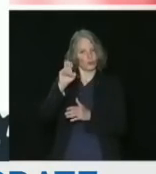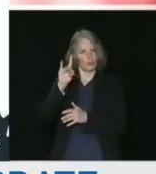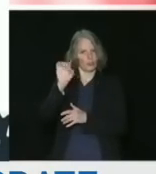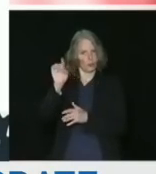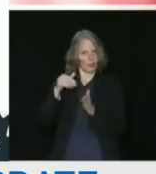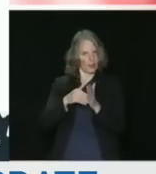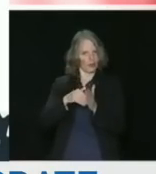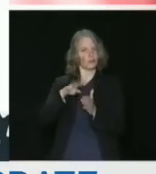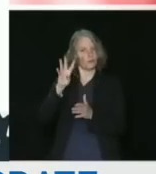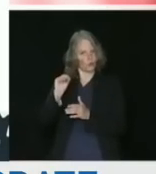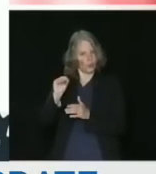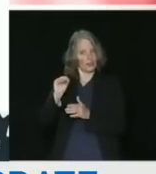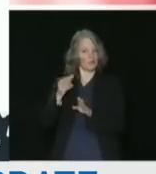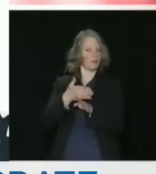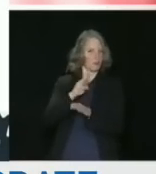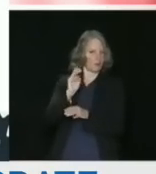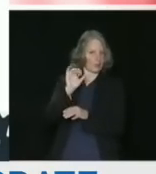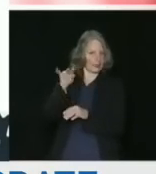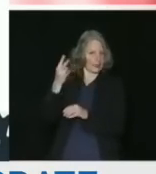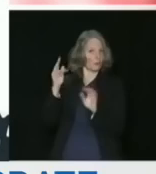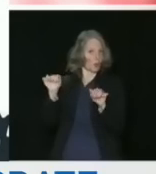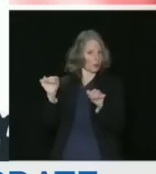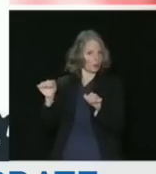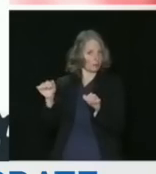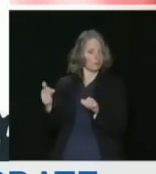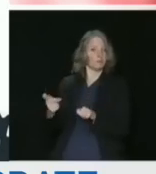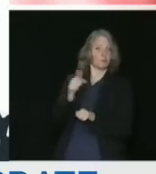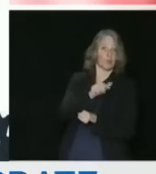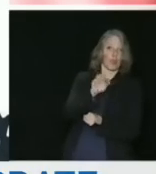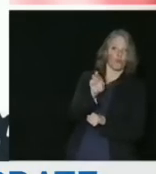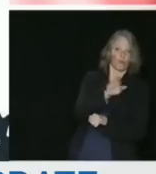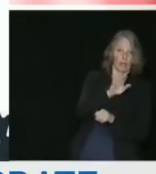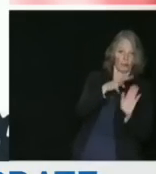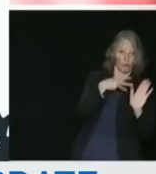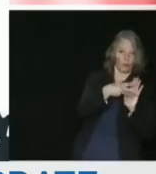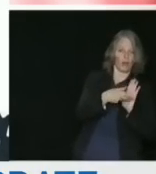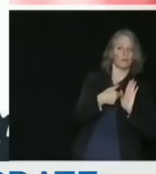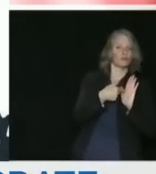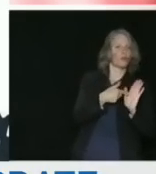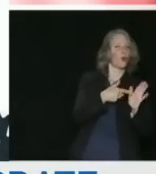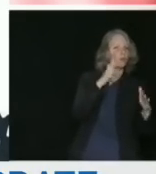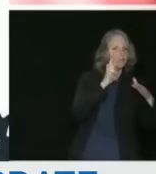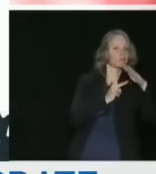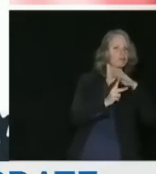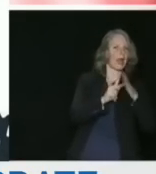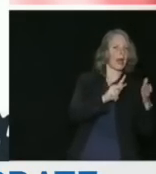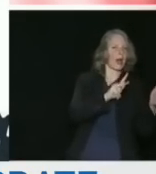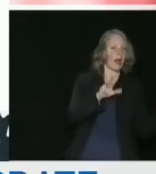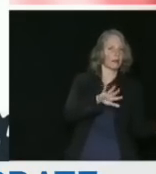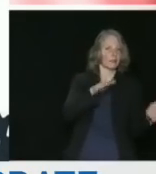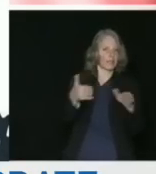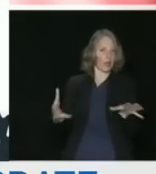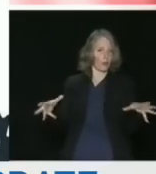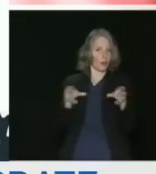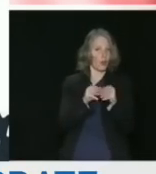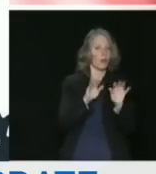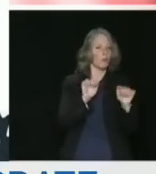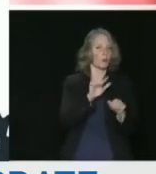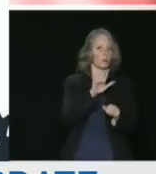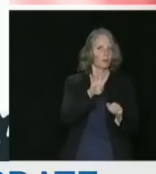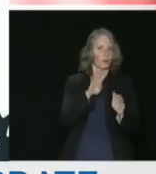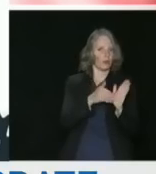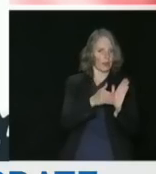1,281,040 by May 2nd. The graph on the right shows that the predicted number of deaths could be in the range of